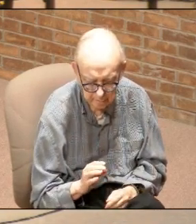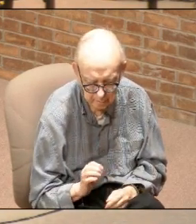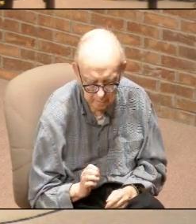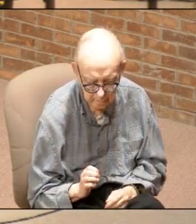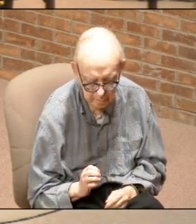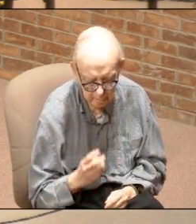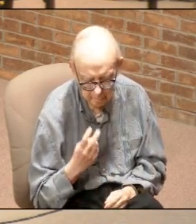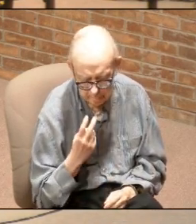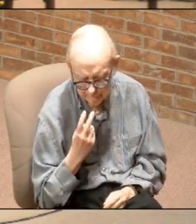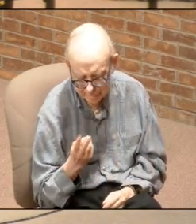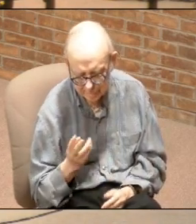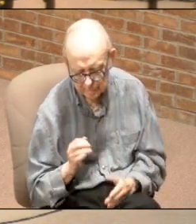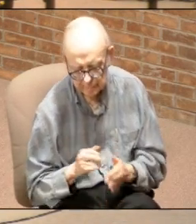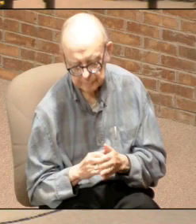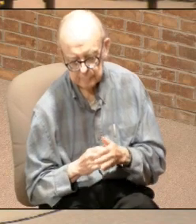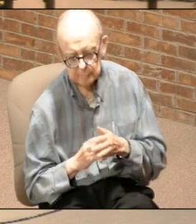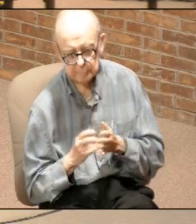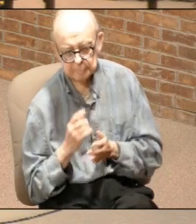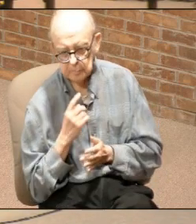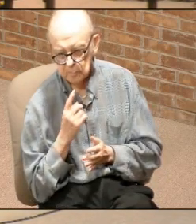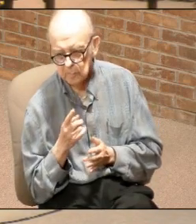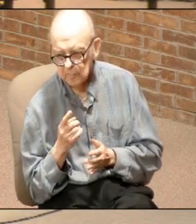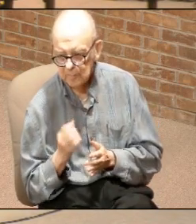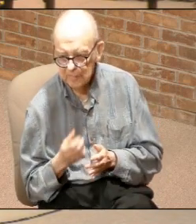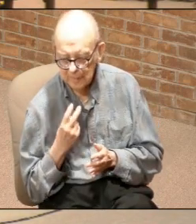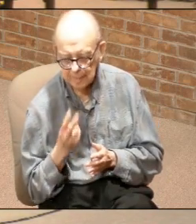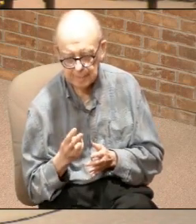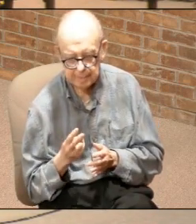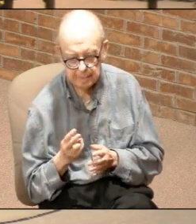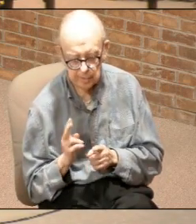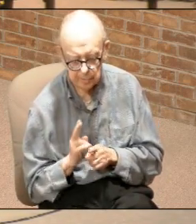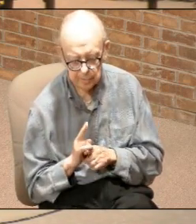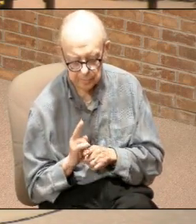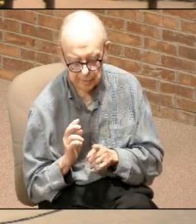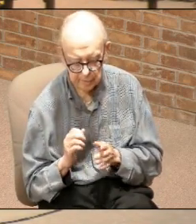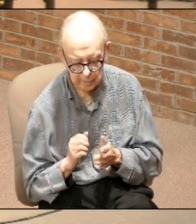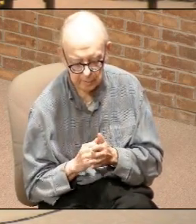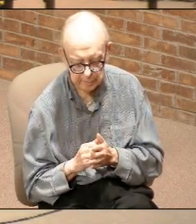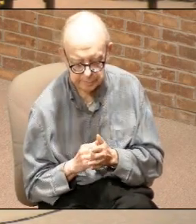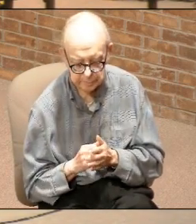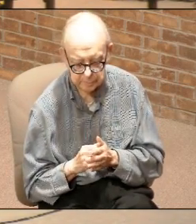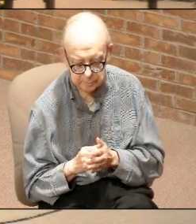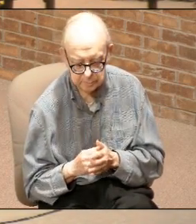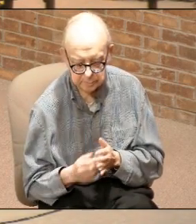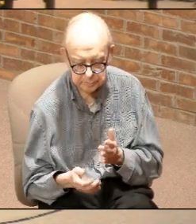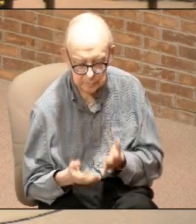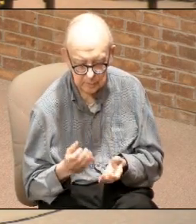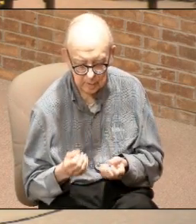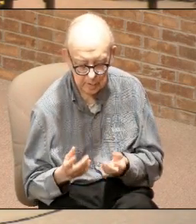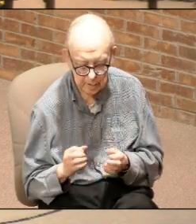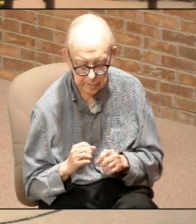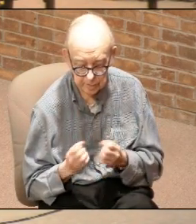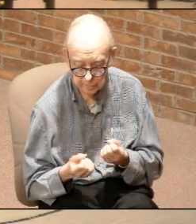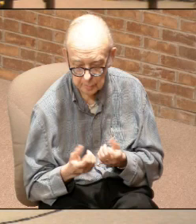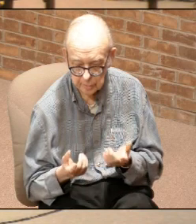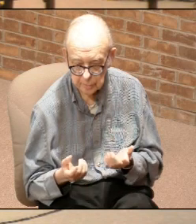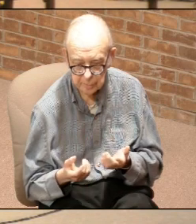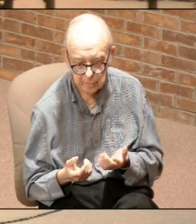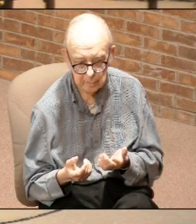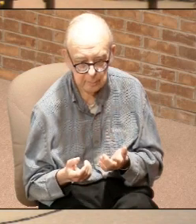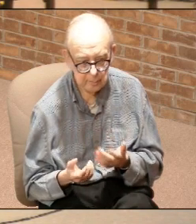and when you look at this i'm sure you can see that you can apply this to probably a lot of situations